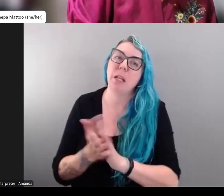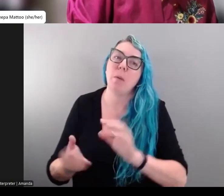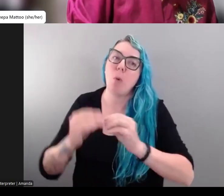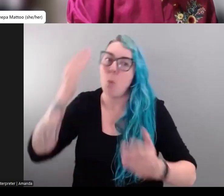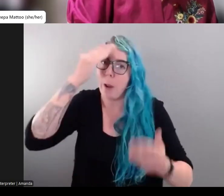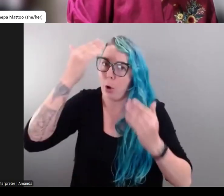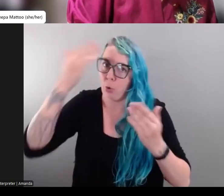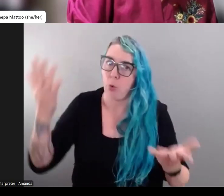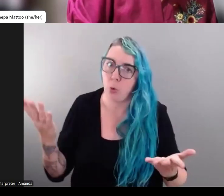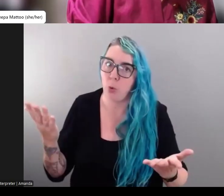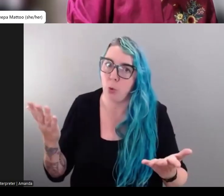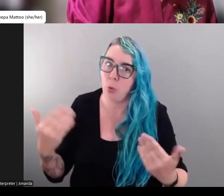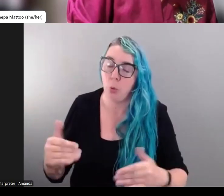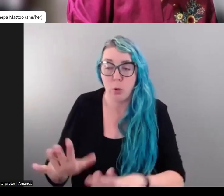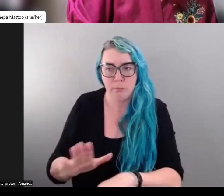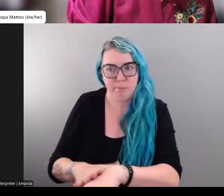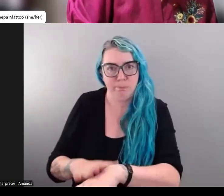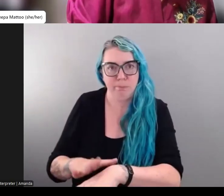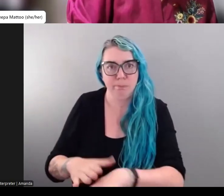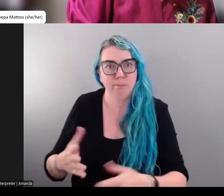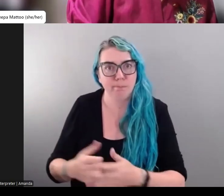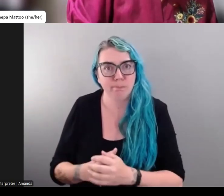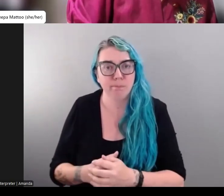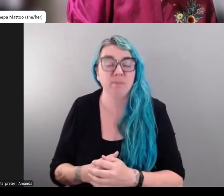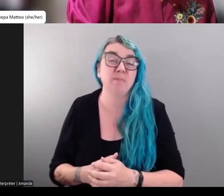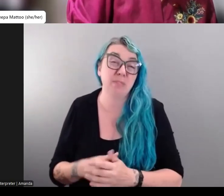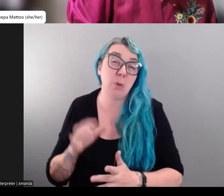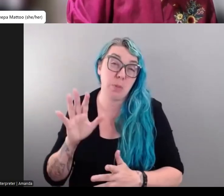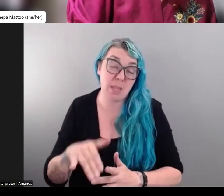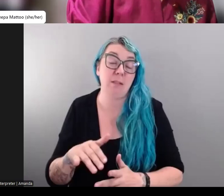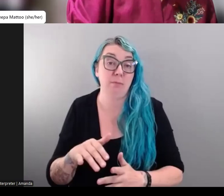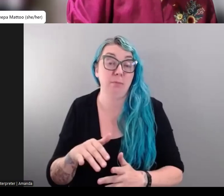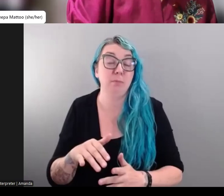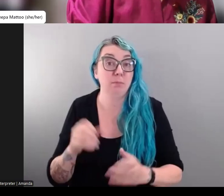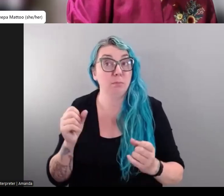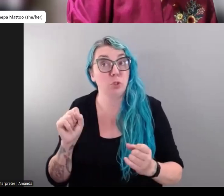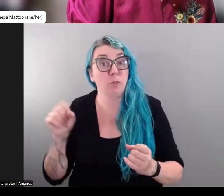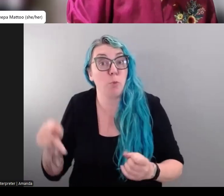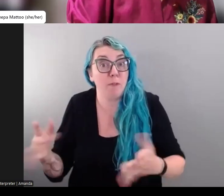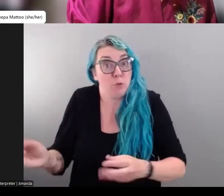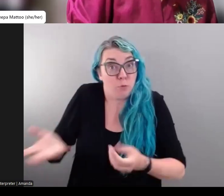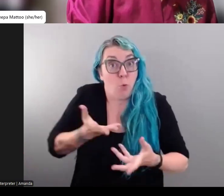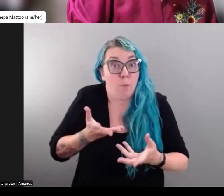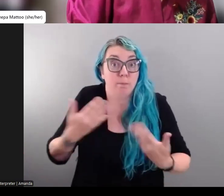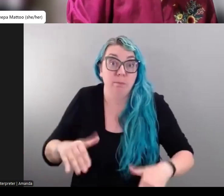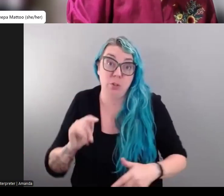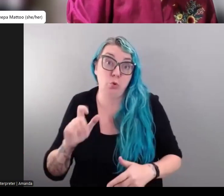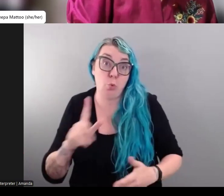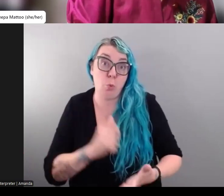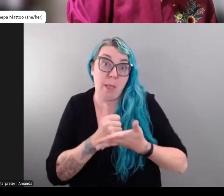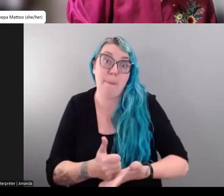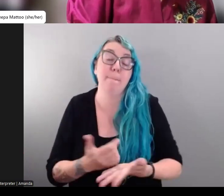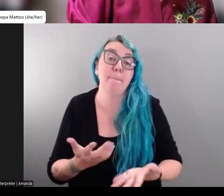to them. We've heard from service providers that that's been a helpful thing that RISA has been able to do for